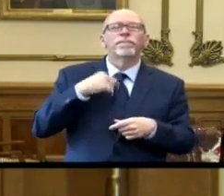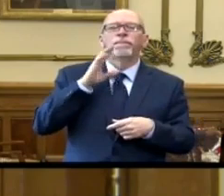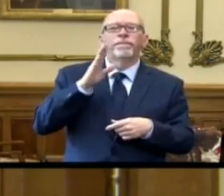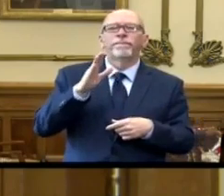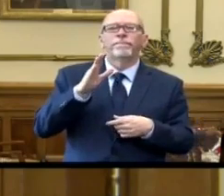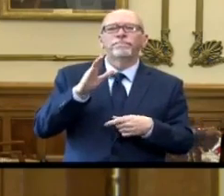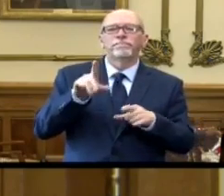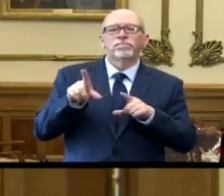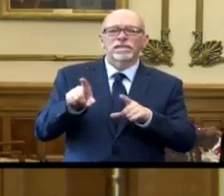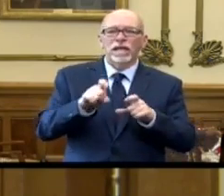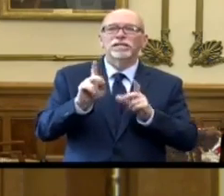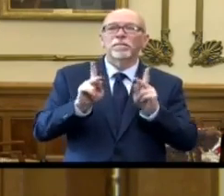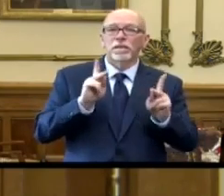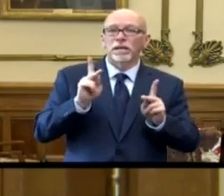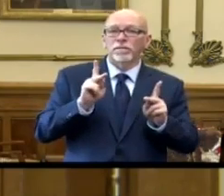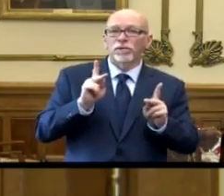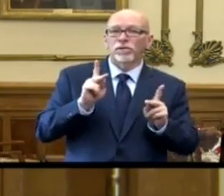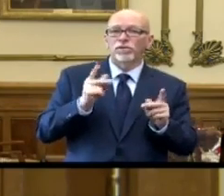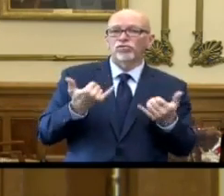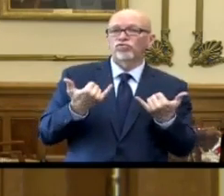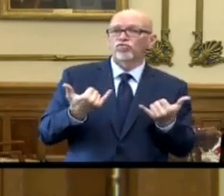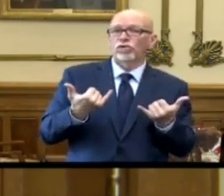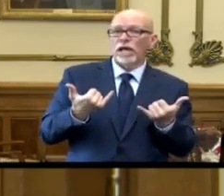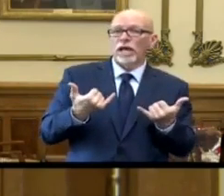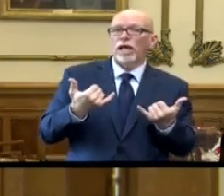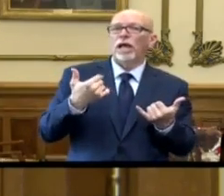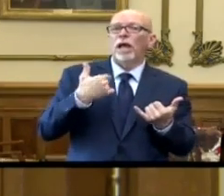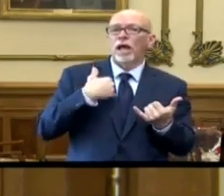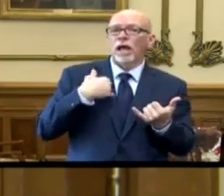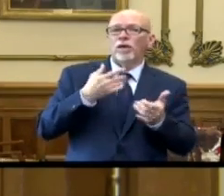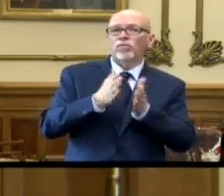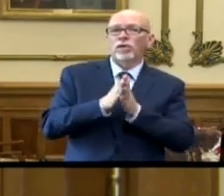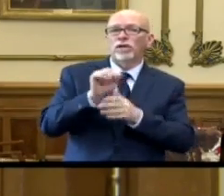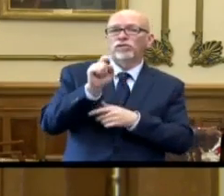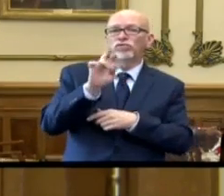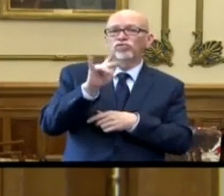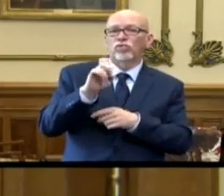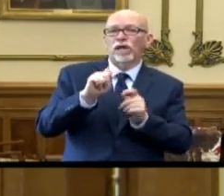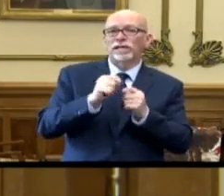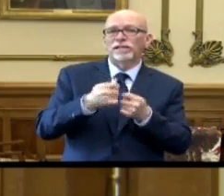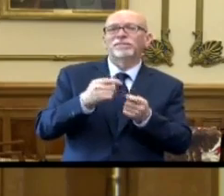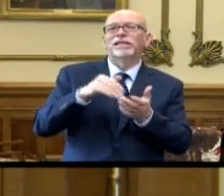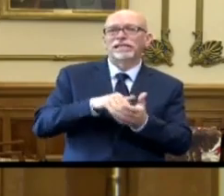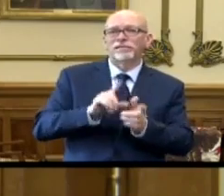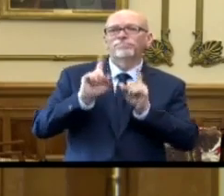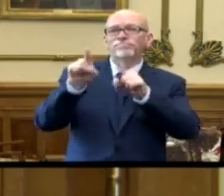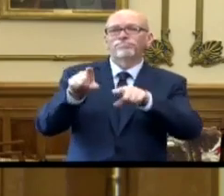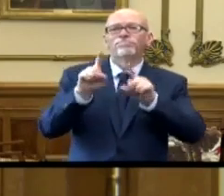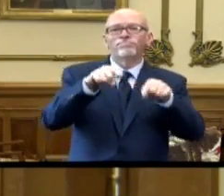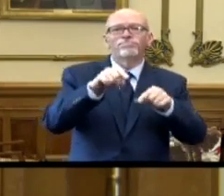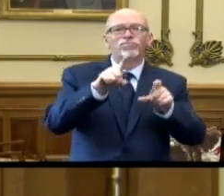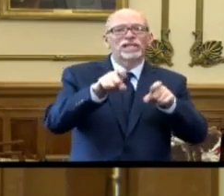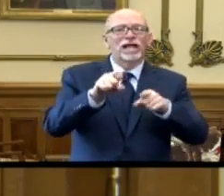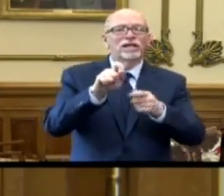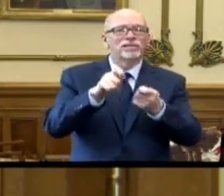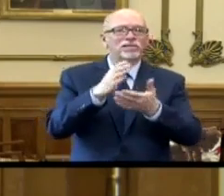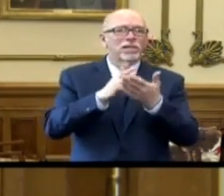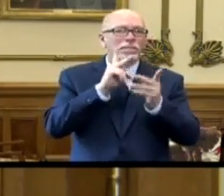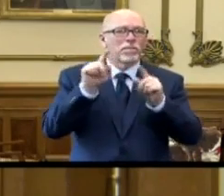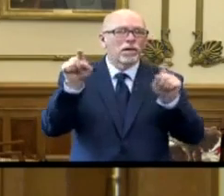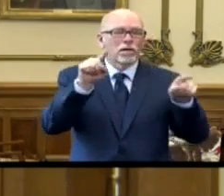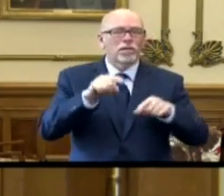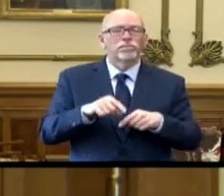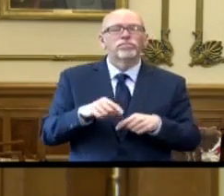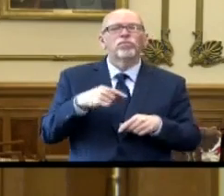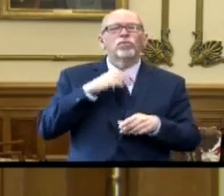to test people. Just today, I requested strike teams back out to test certain folks. So we are going to continue